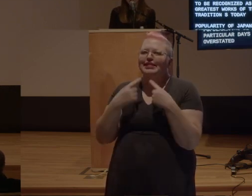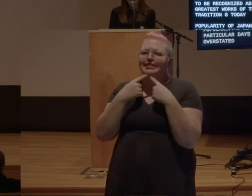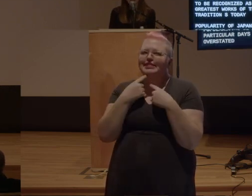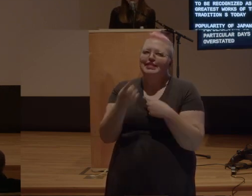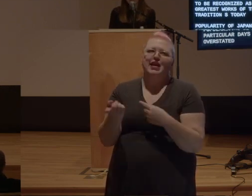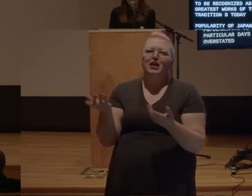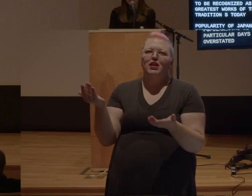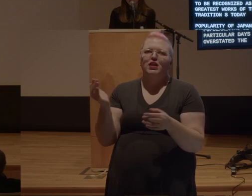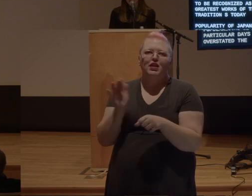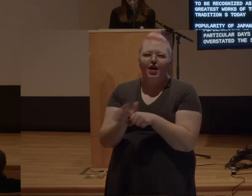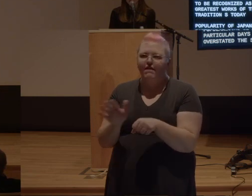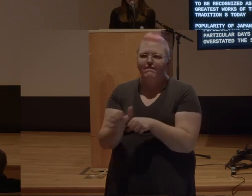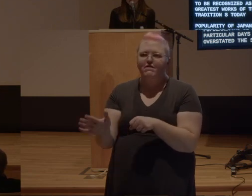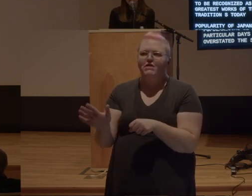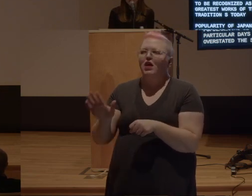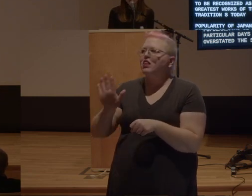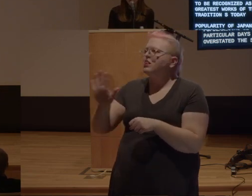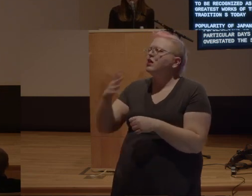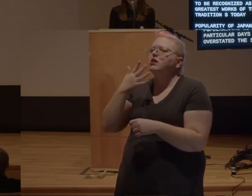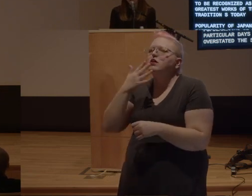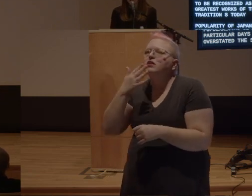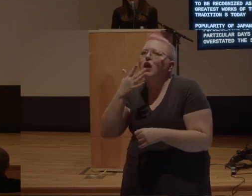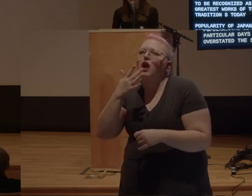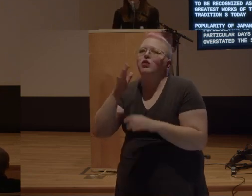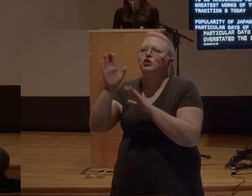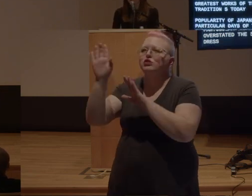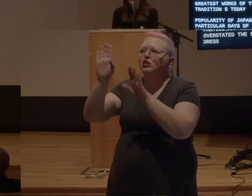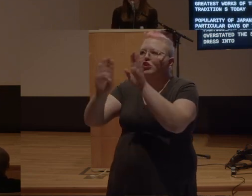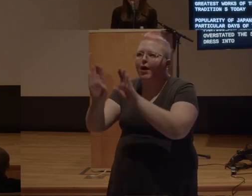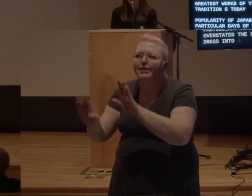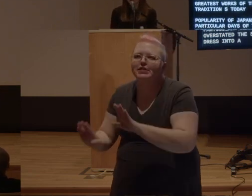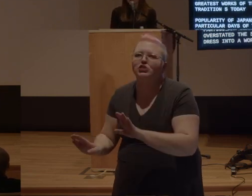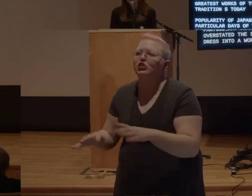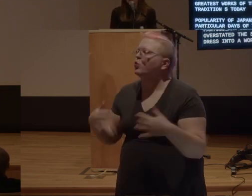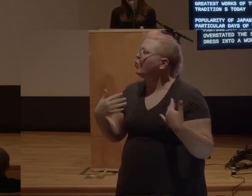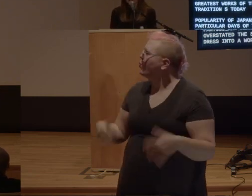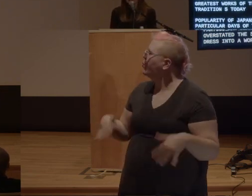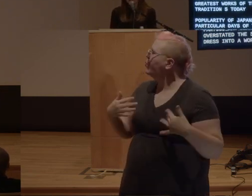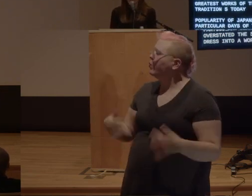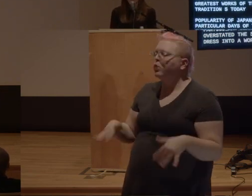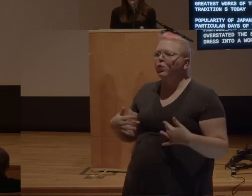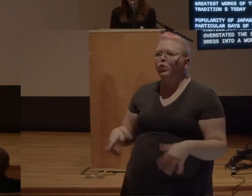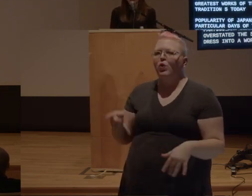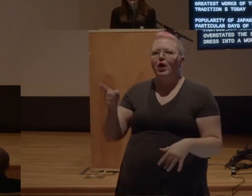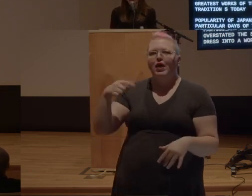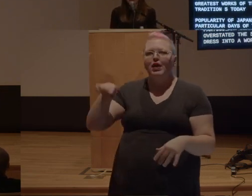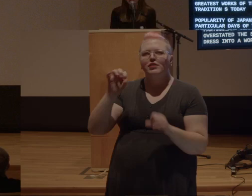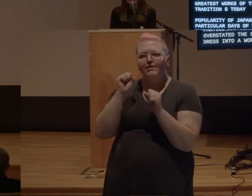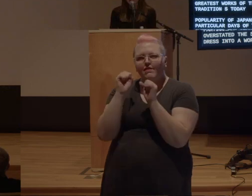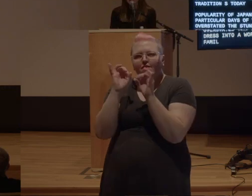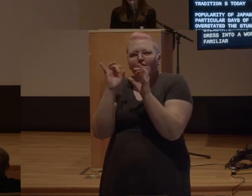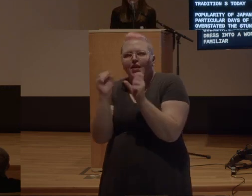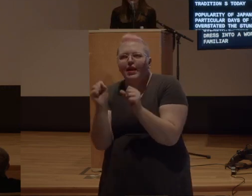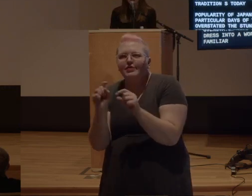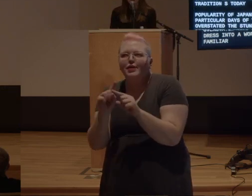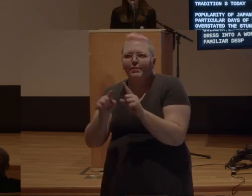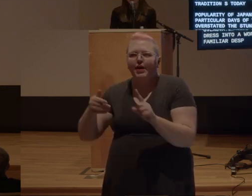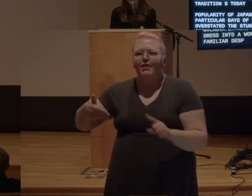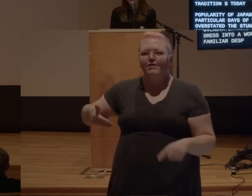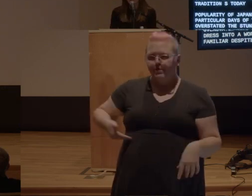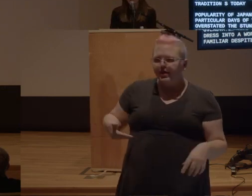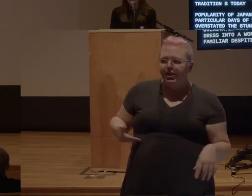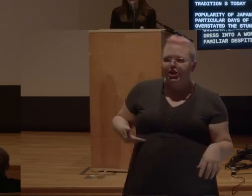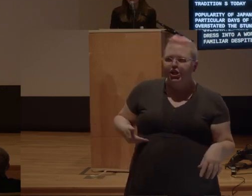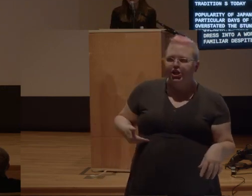Their stunning colors and compositions draw us into a world that is at once fantastic and familiar, despite their